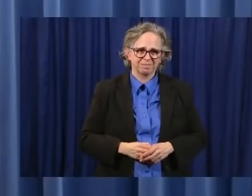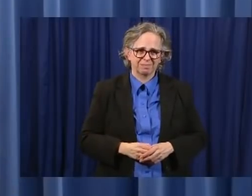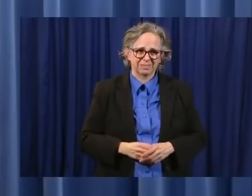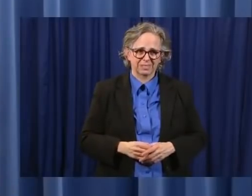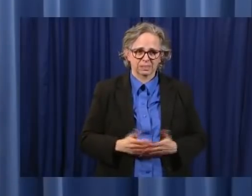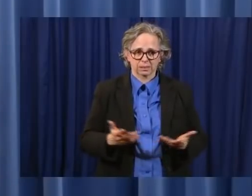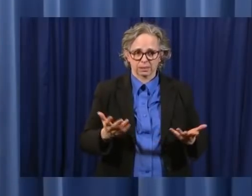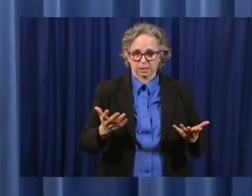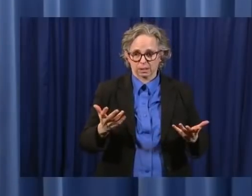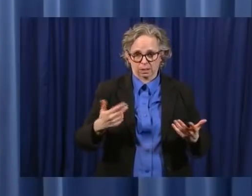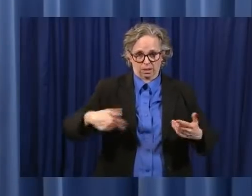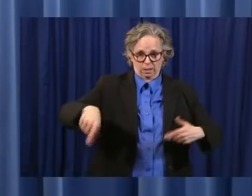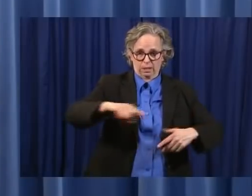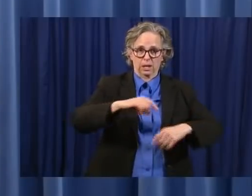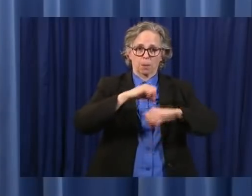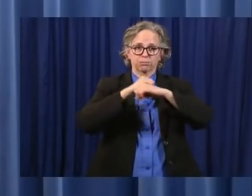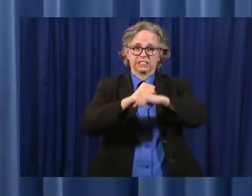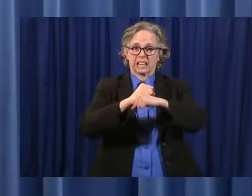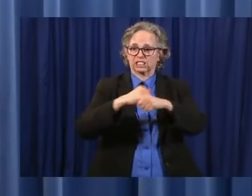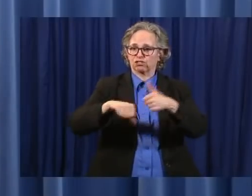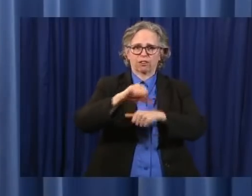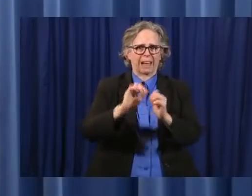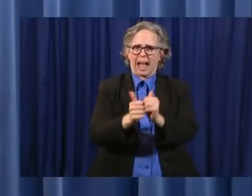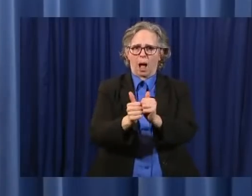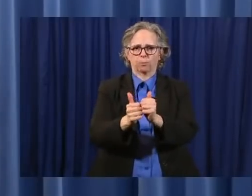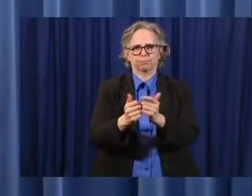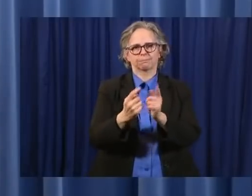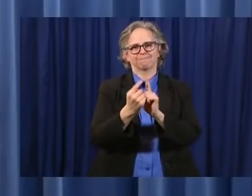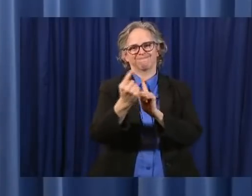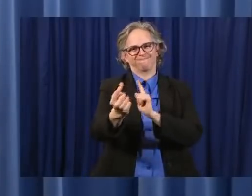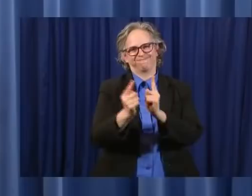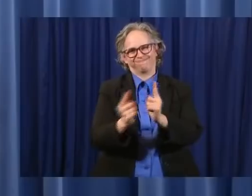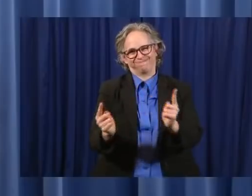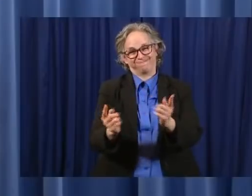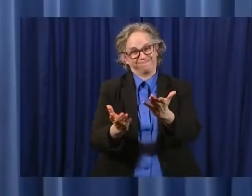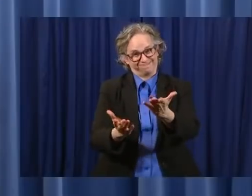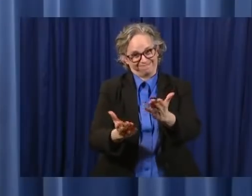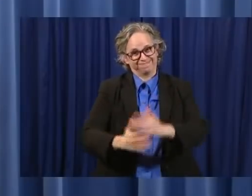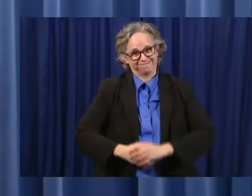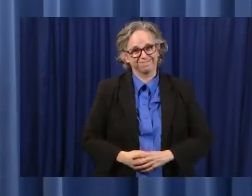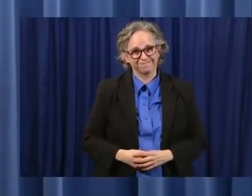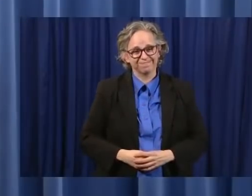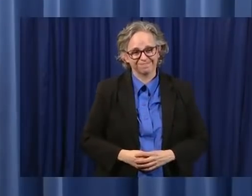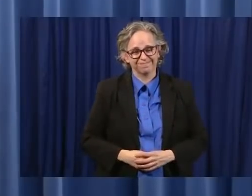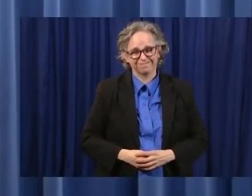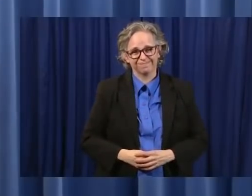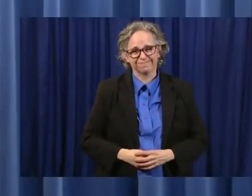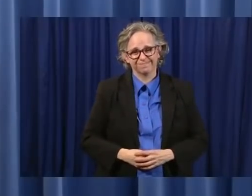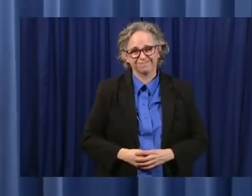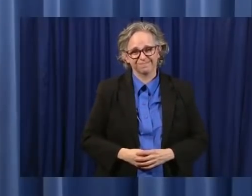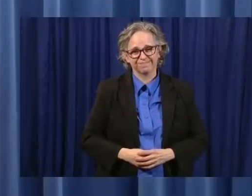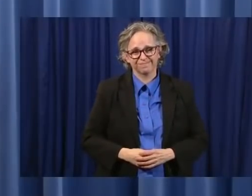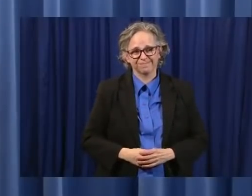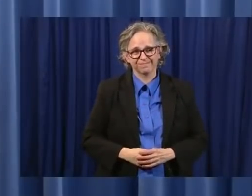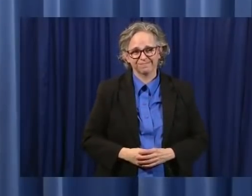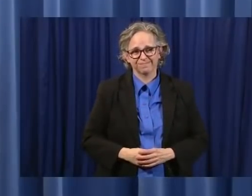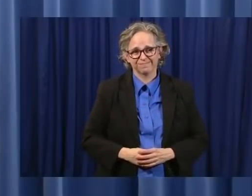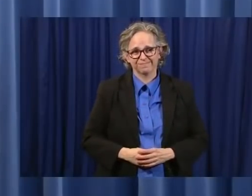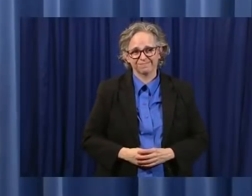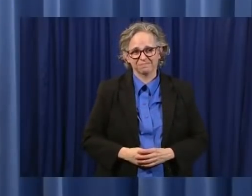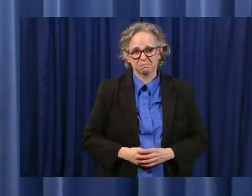distance. And again, when people, you know, don't practice